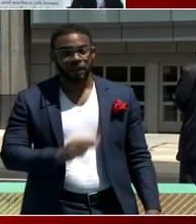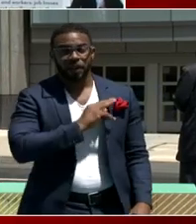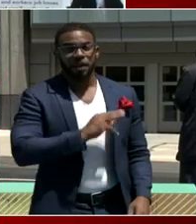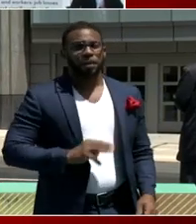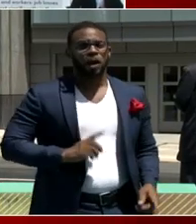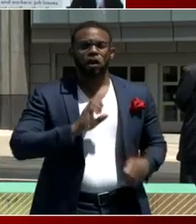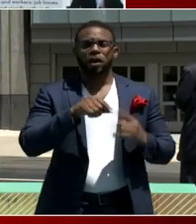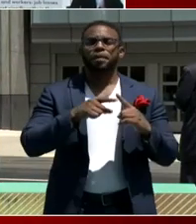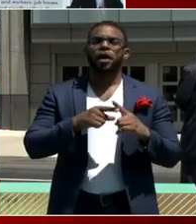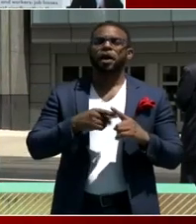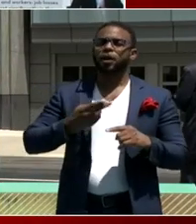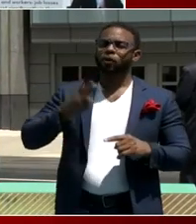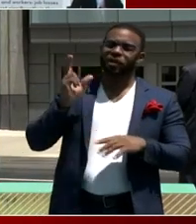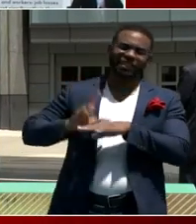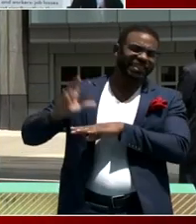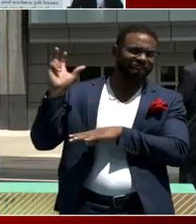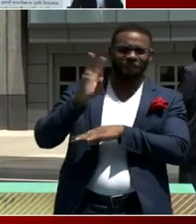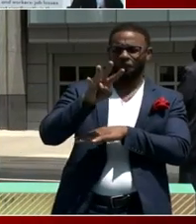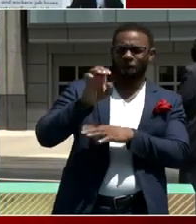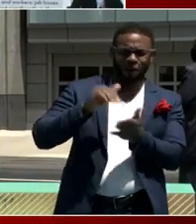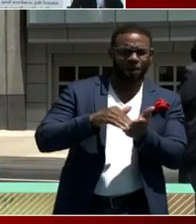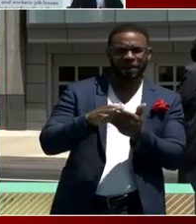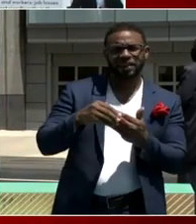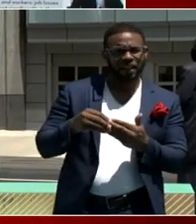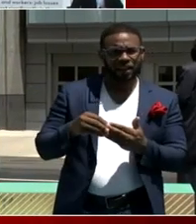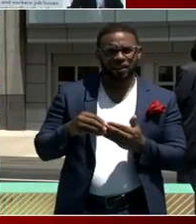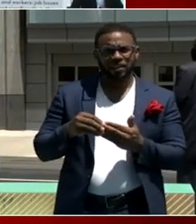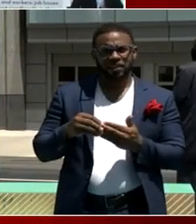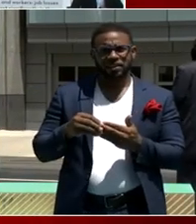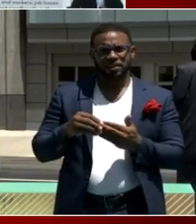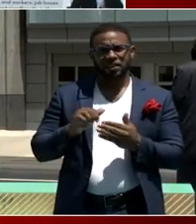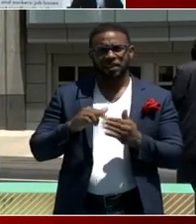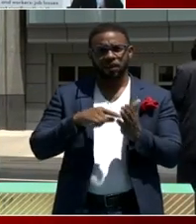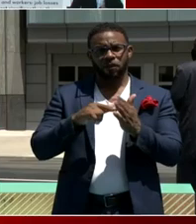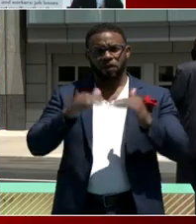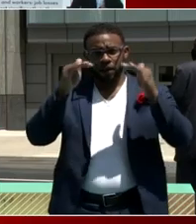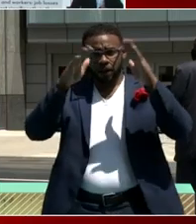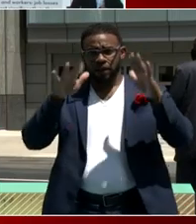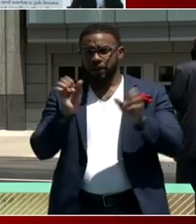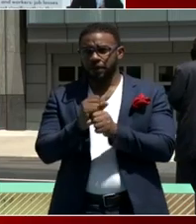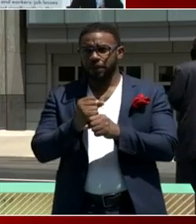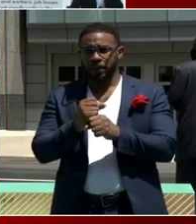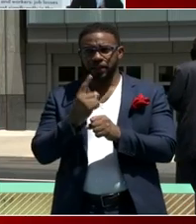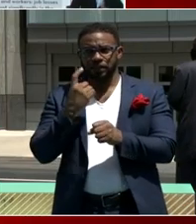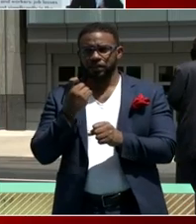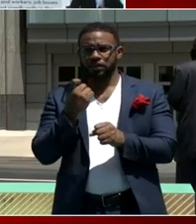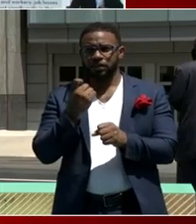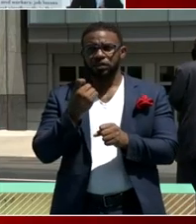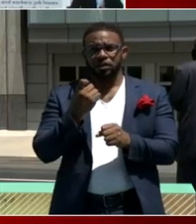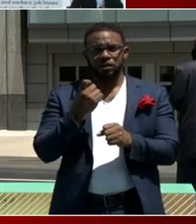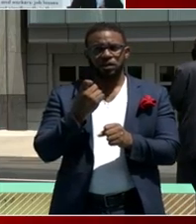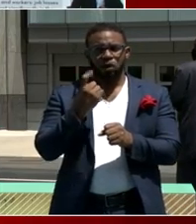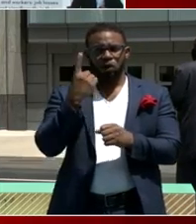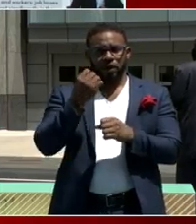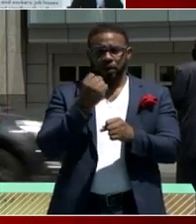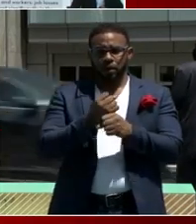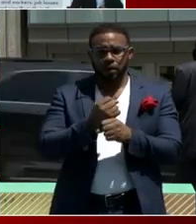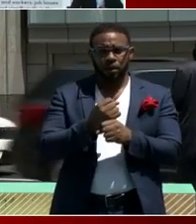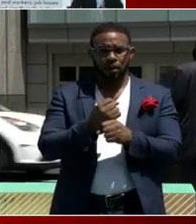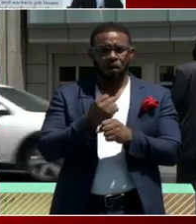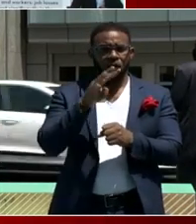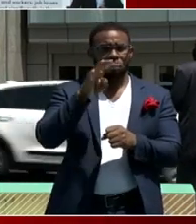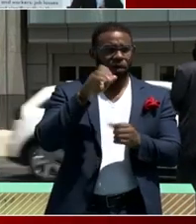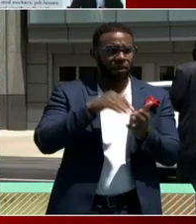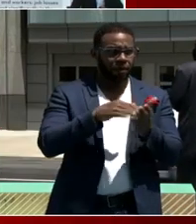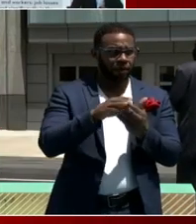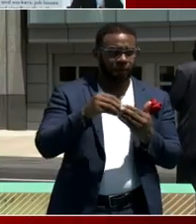Bowser talked about a historic investment, $400 million in affordable housing that she's making in just 1 year. $400